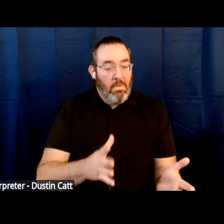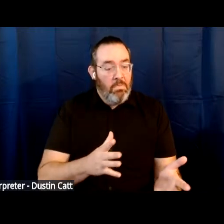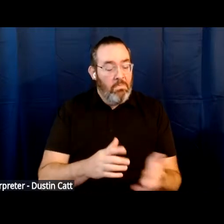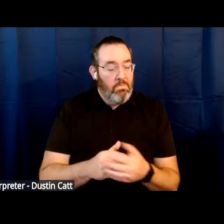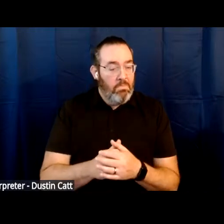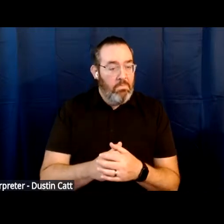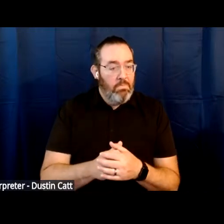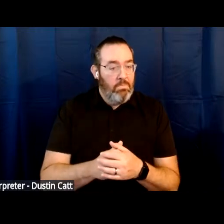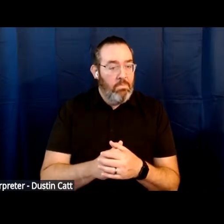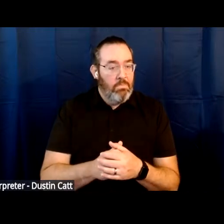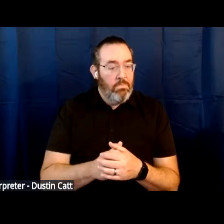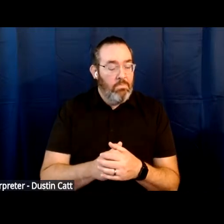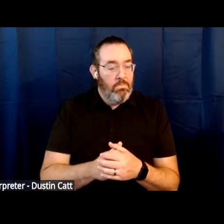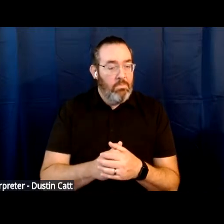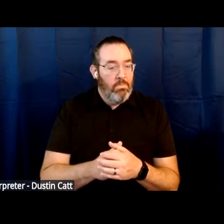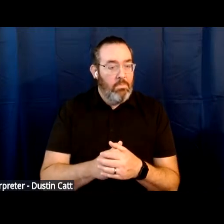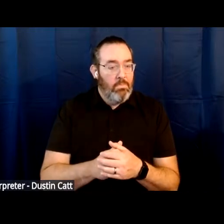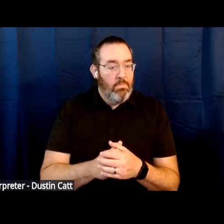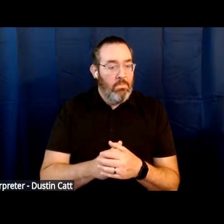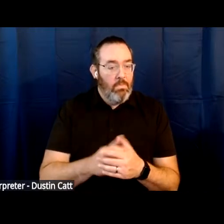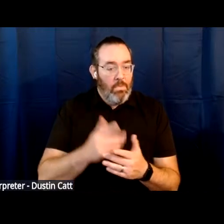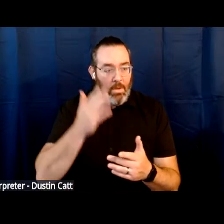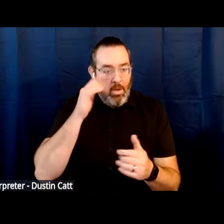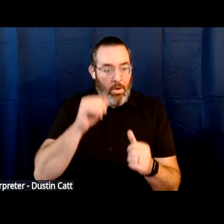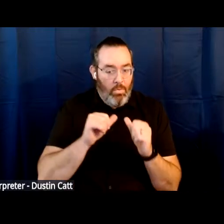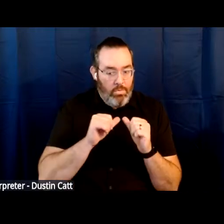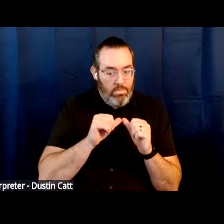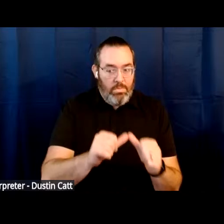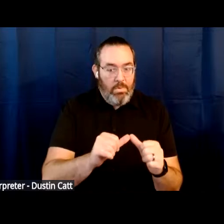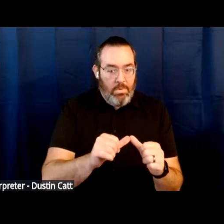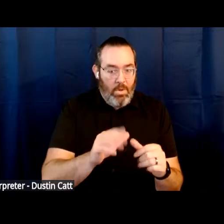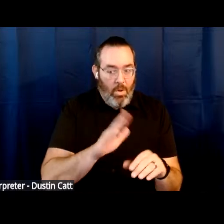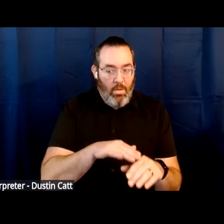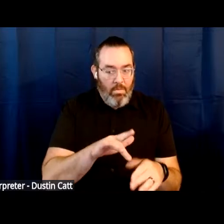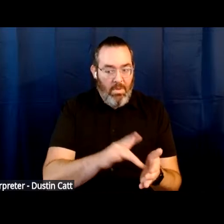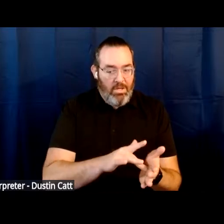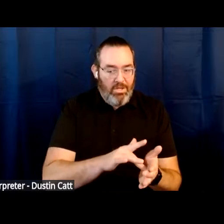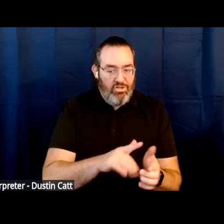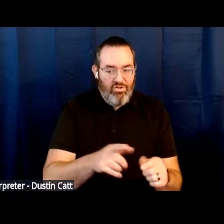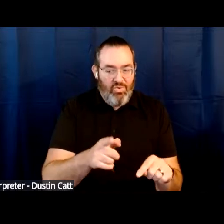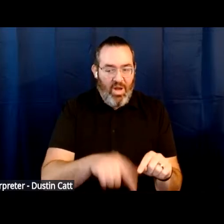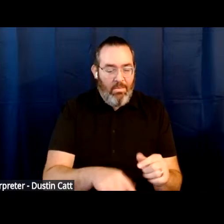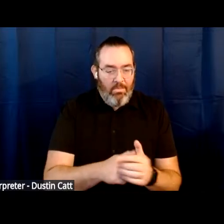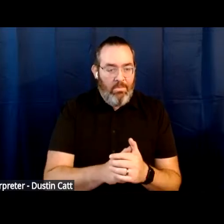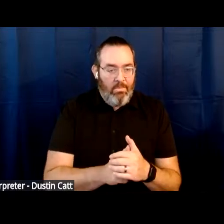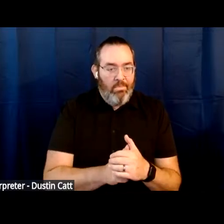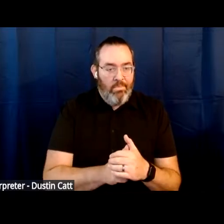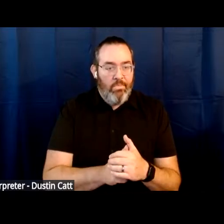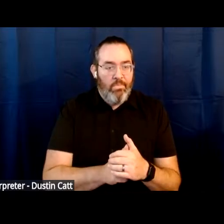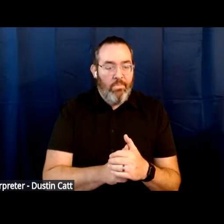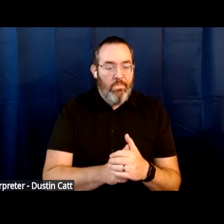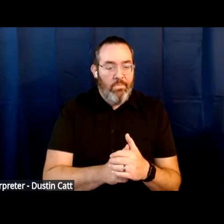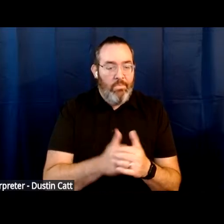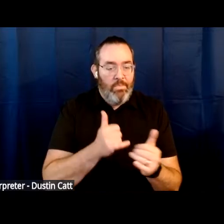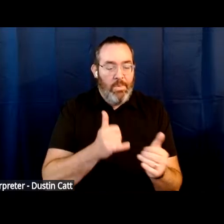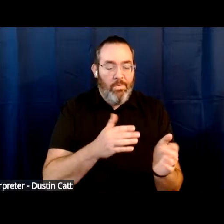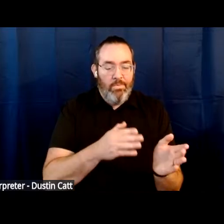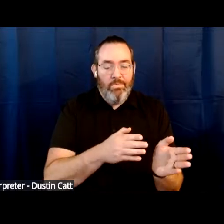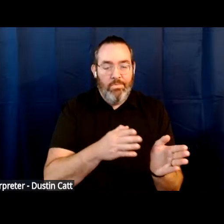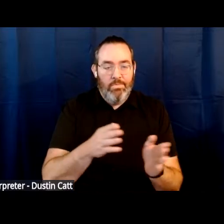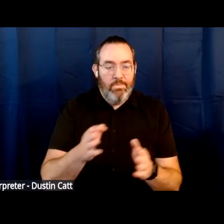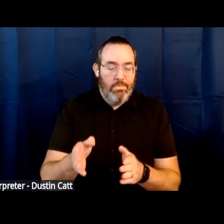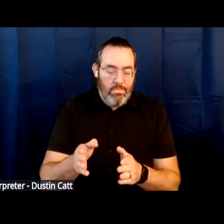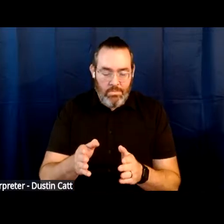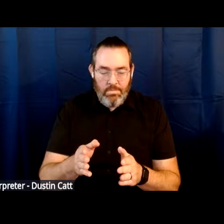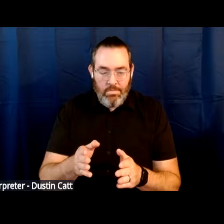But I know that staying on it, you can't. So I'm going to move now into just